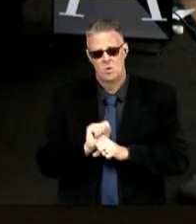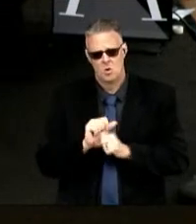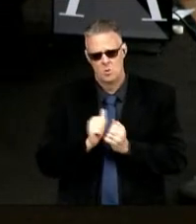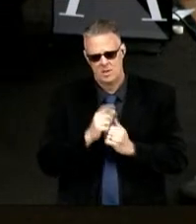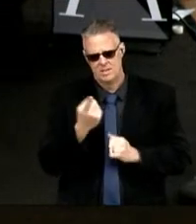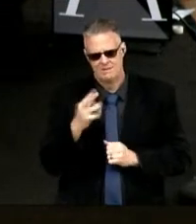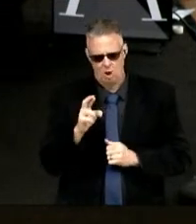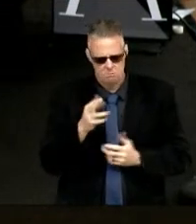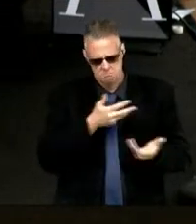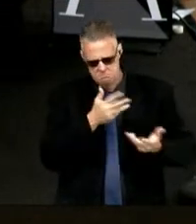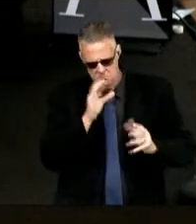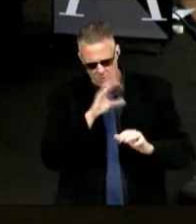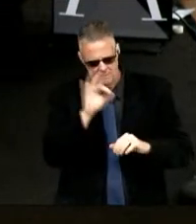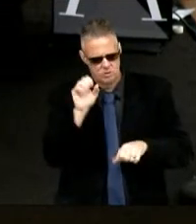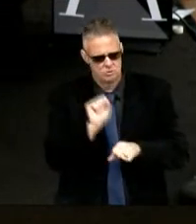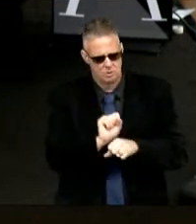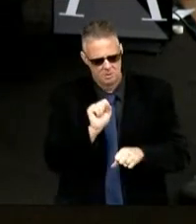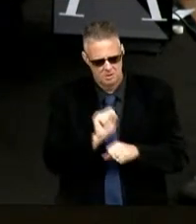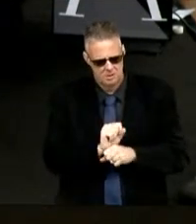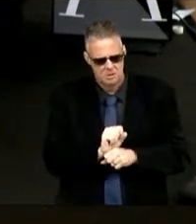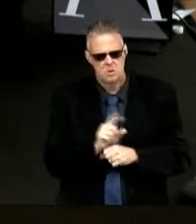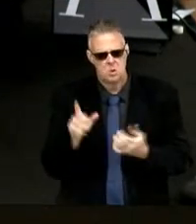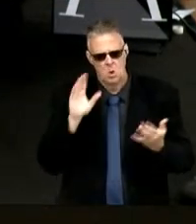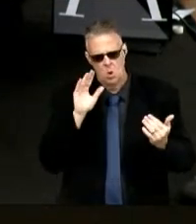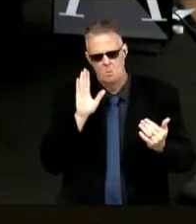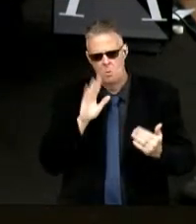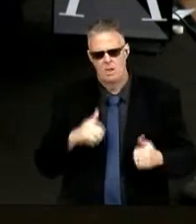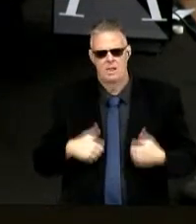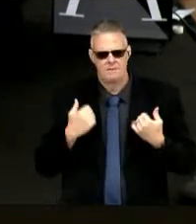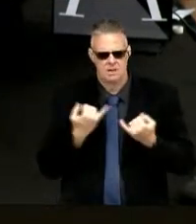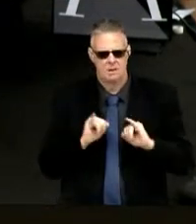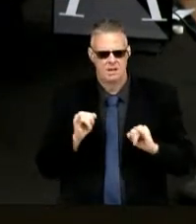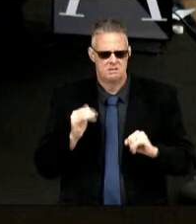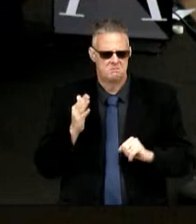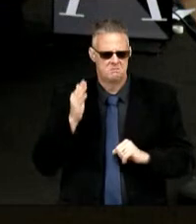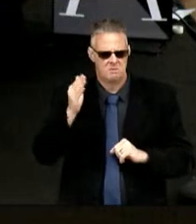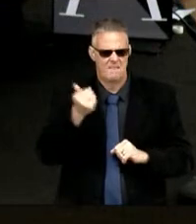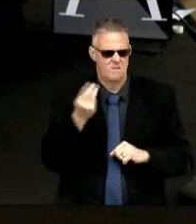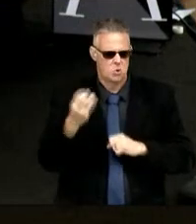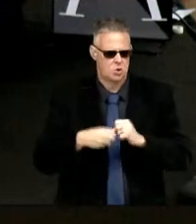with DVR to find employment, and he hopes to live independently in a few years.